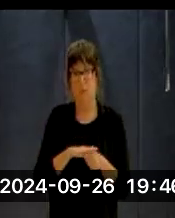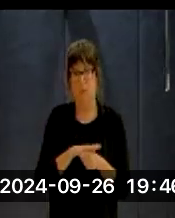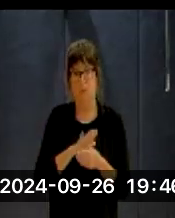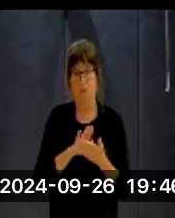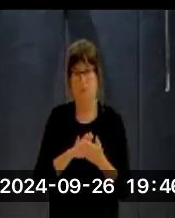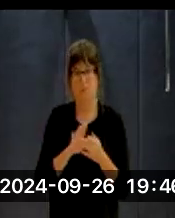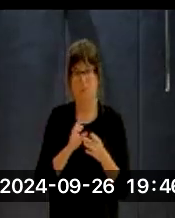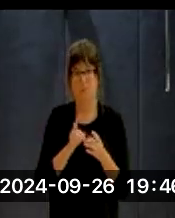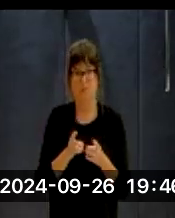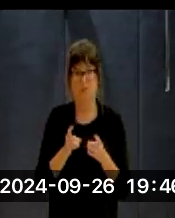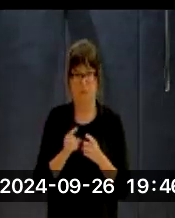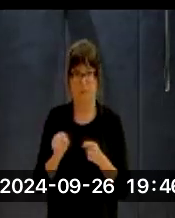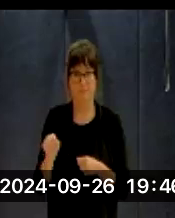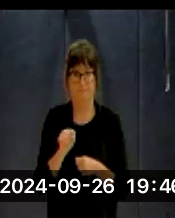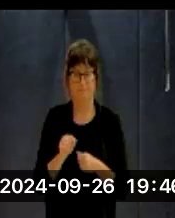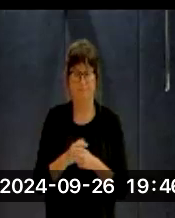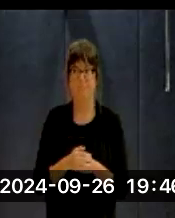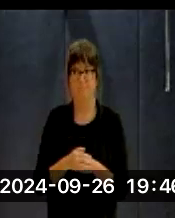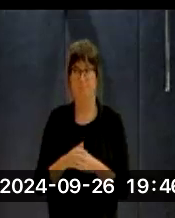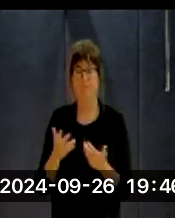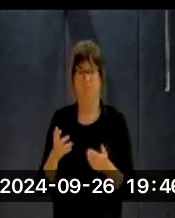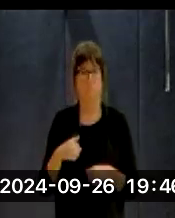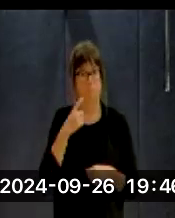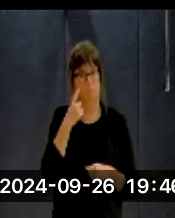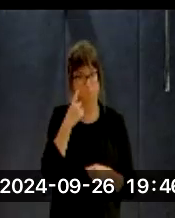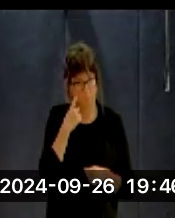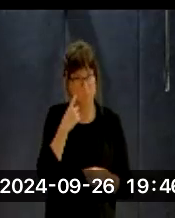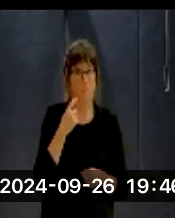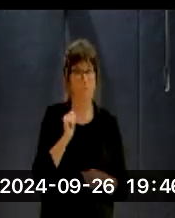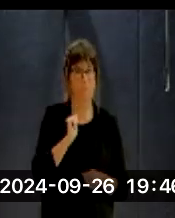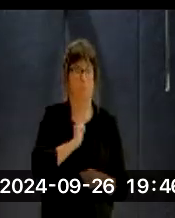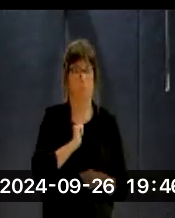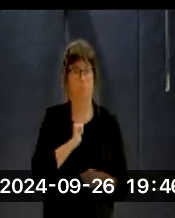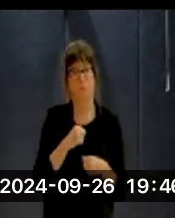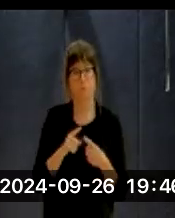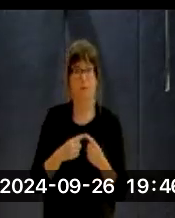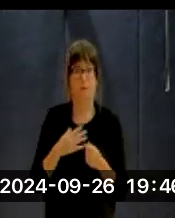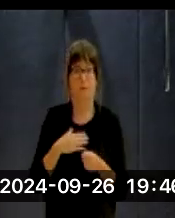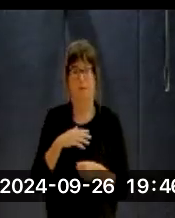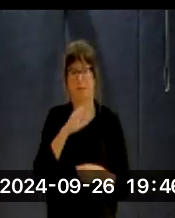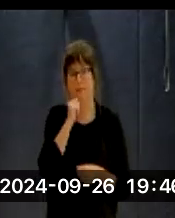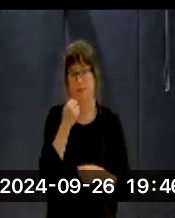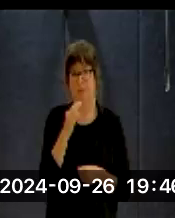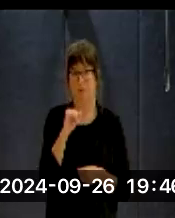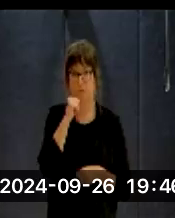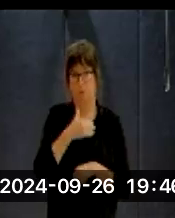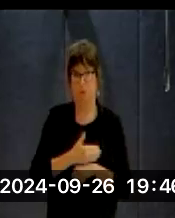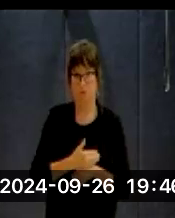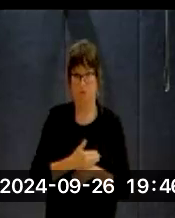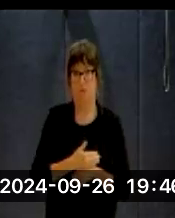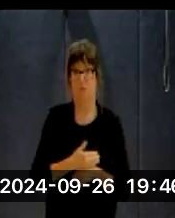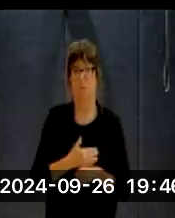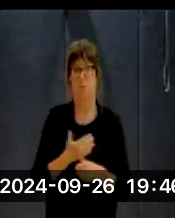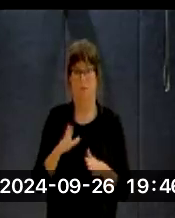districts. I have firsthand experience when my 19-year-old daughter got